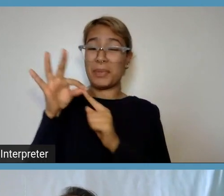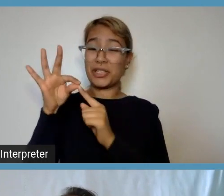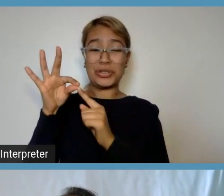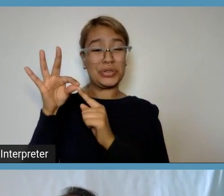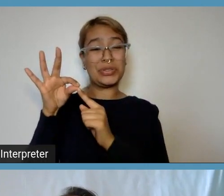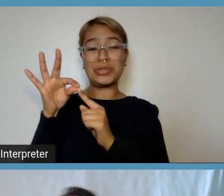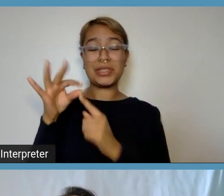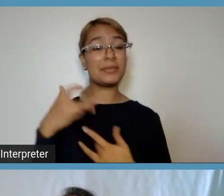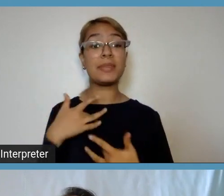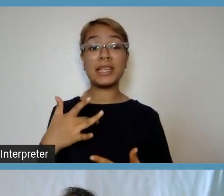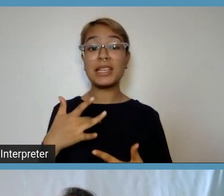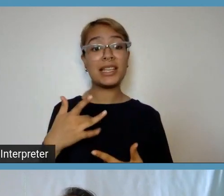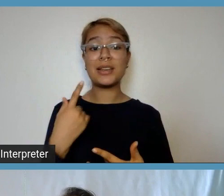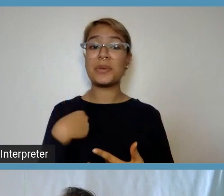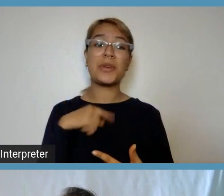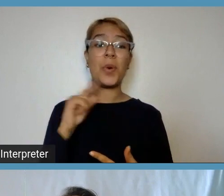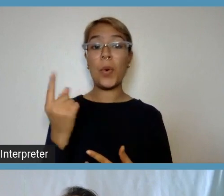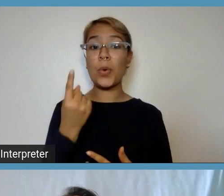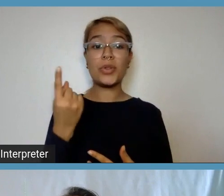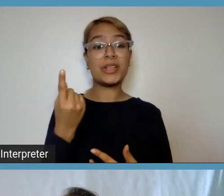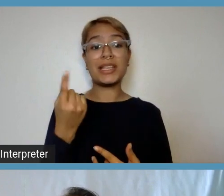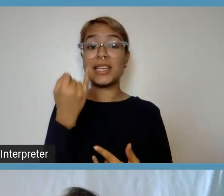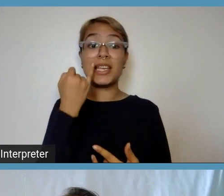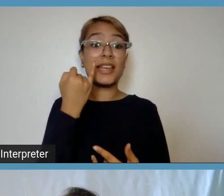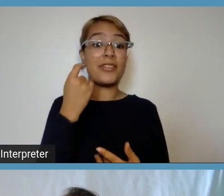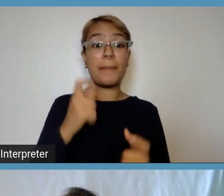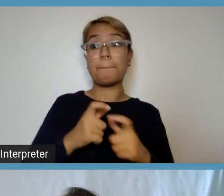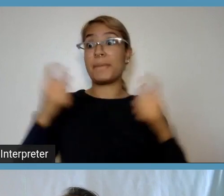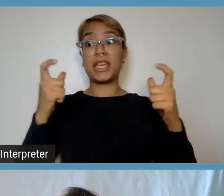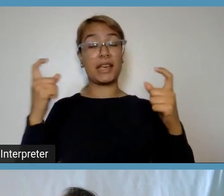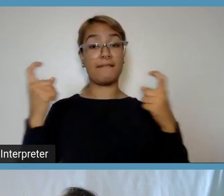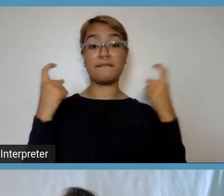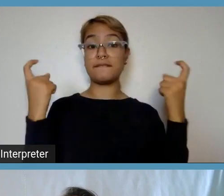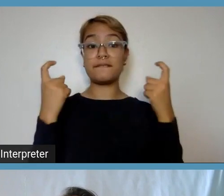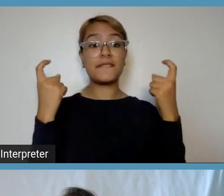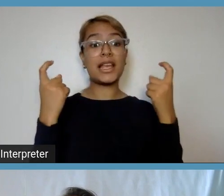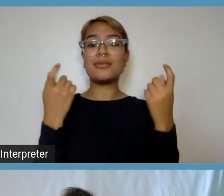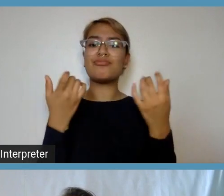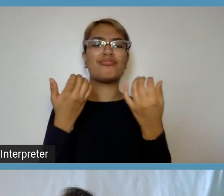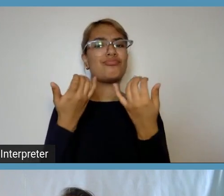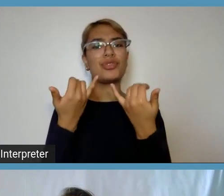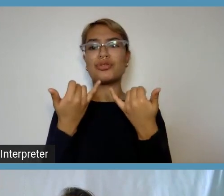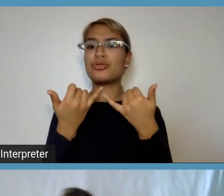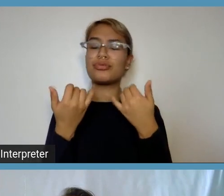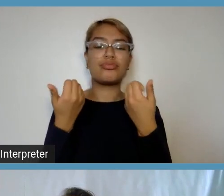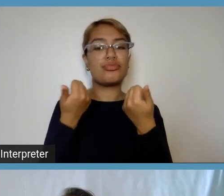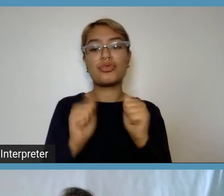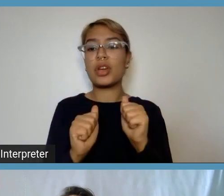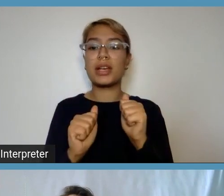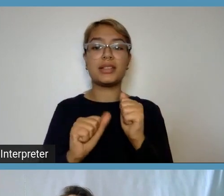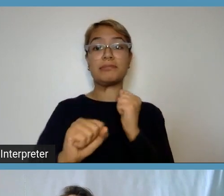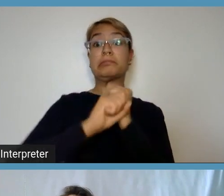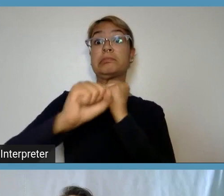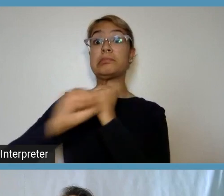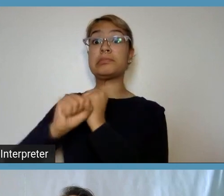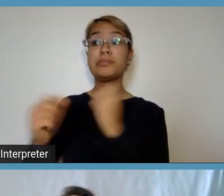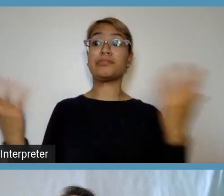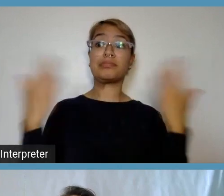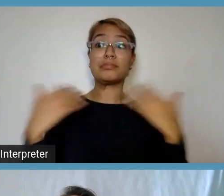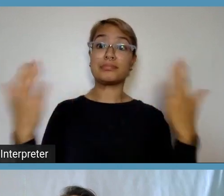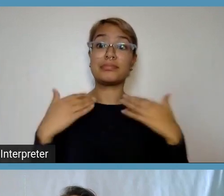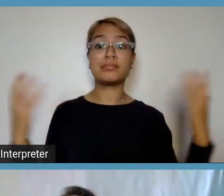we only do that when we have a big event that we're trying to drive people towards. Emily?